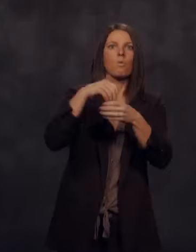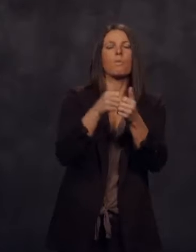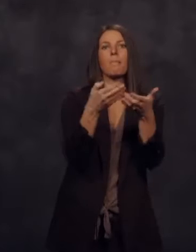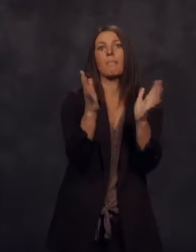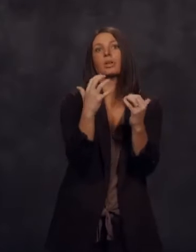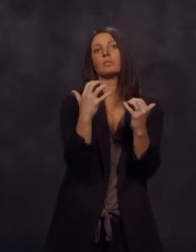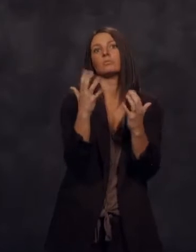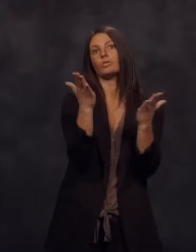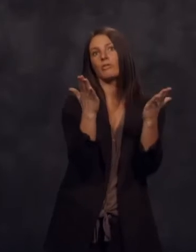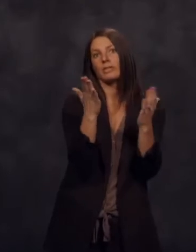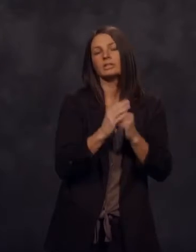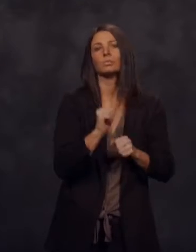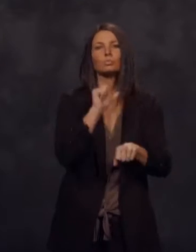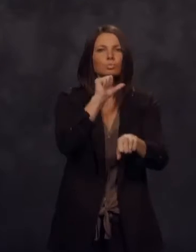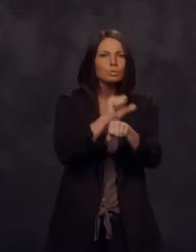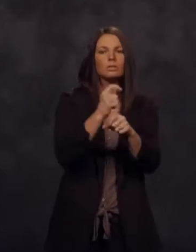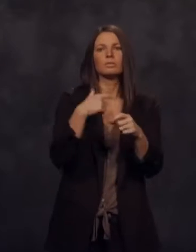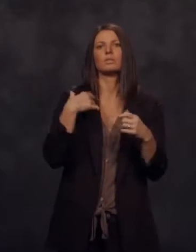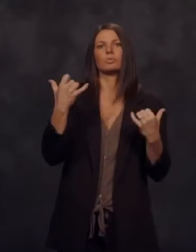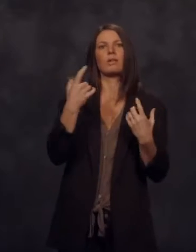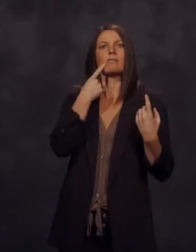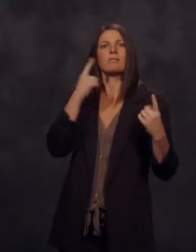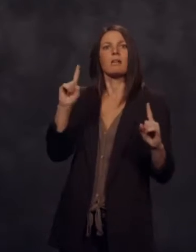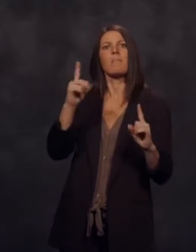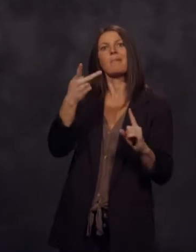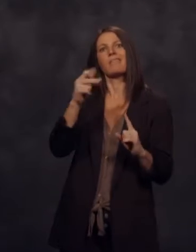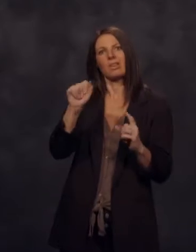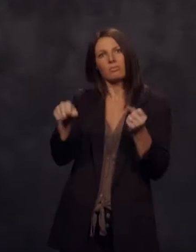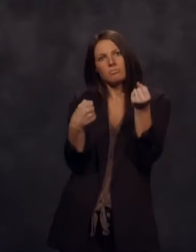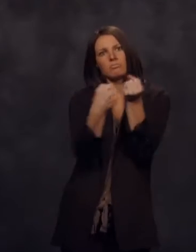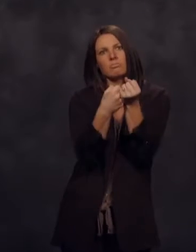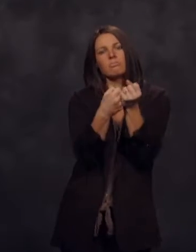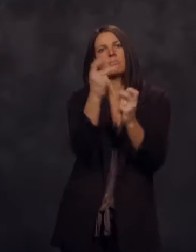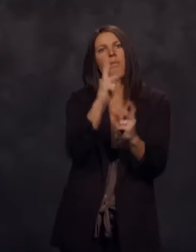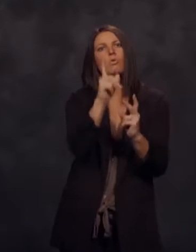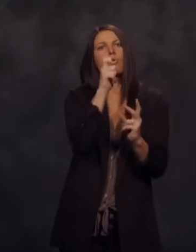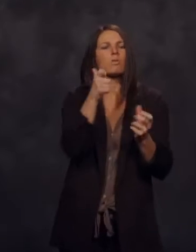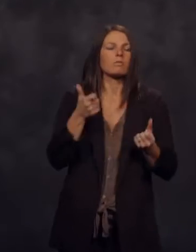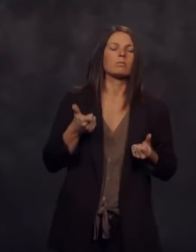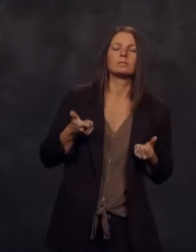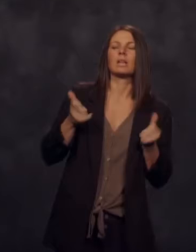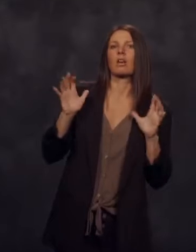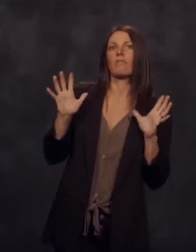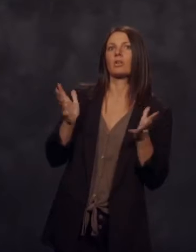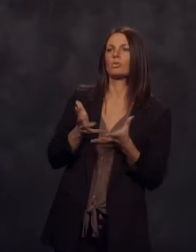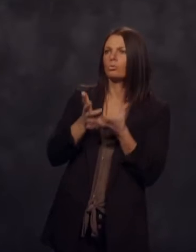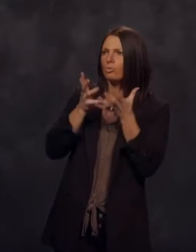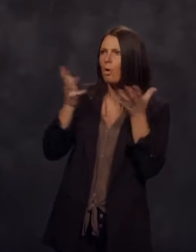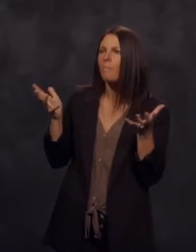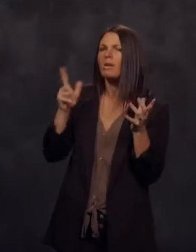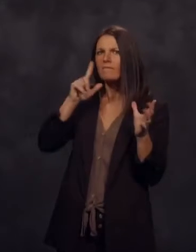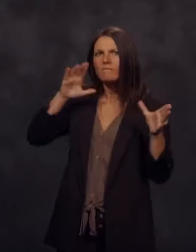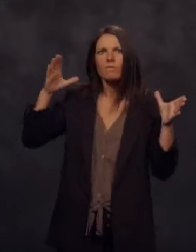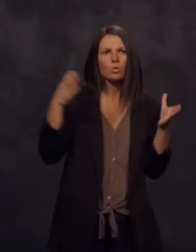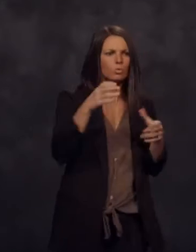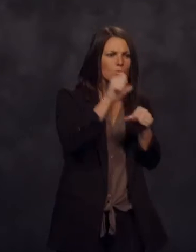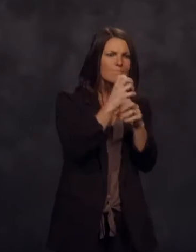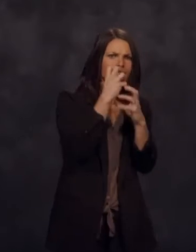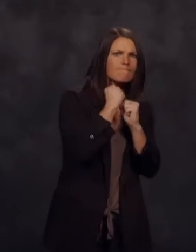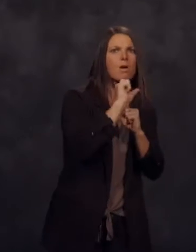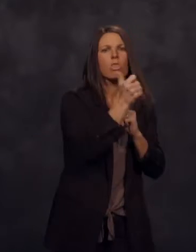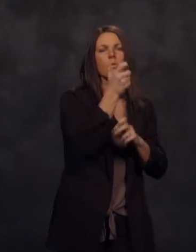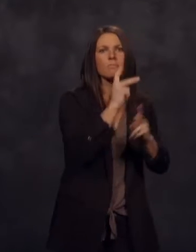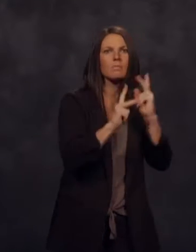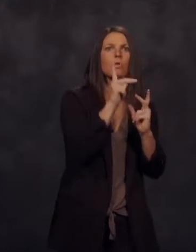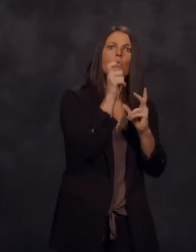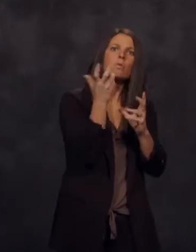service. We're here today to declare that Pennsylvania stands by the people who give up so much to do things for others. People who